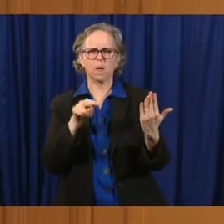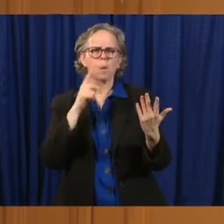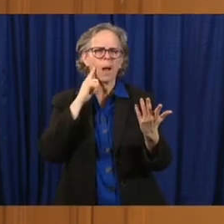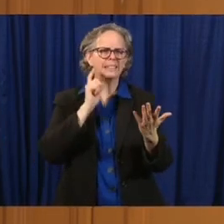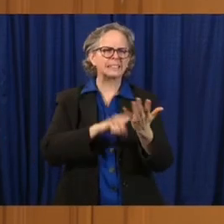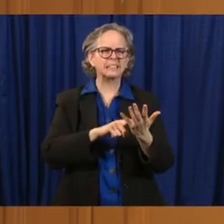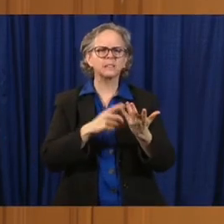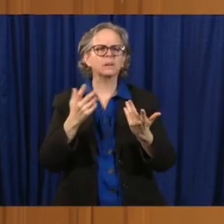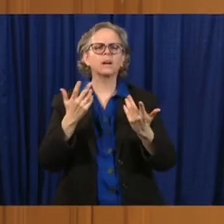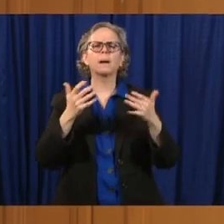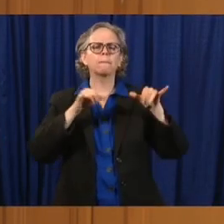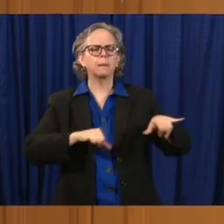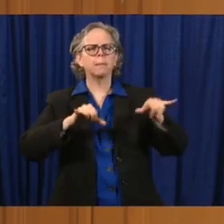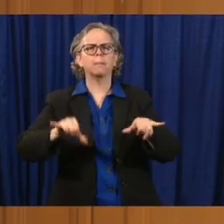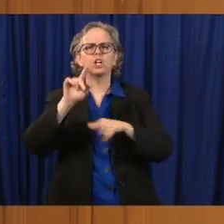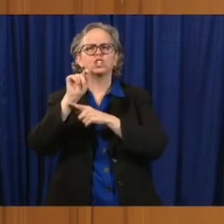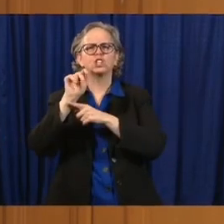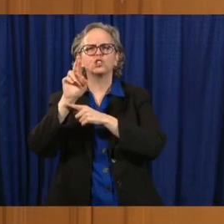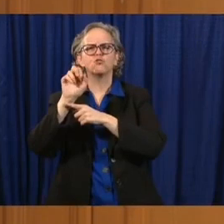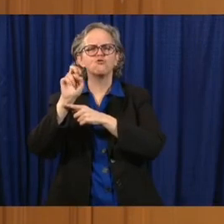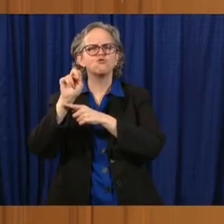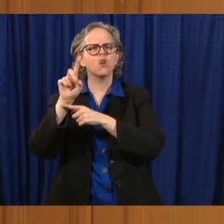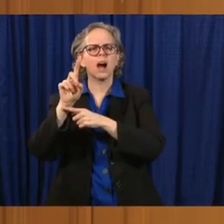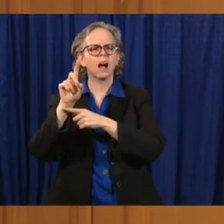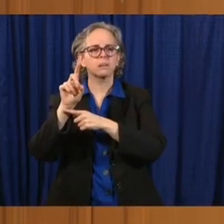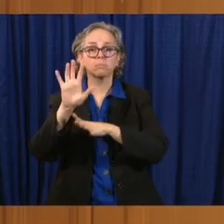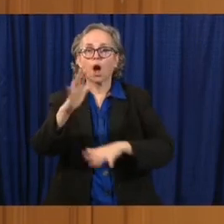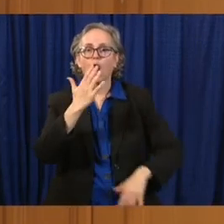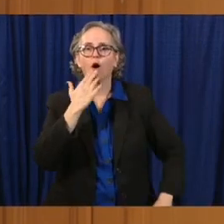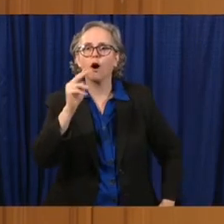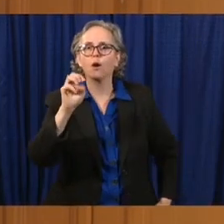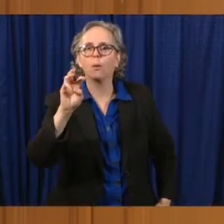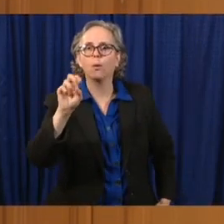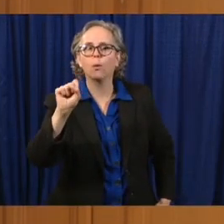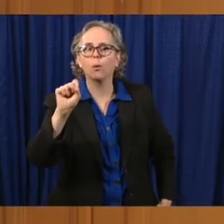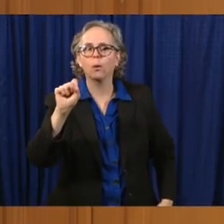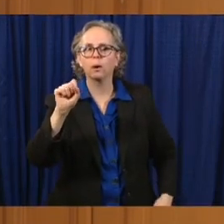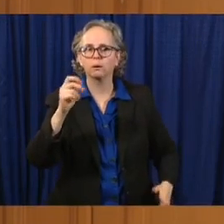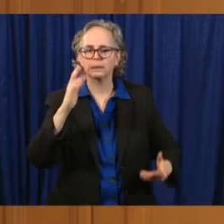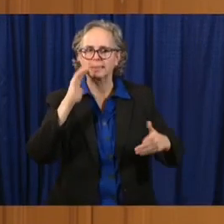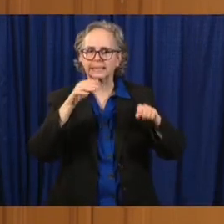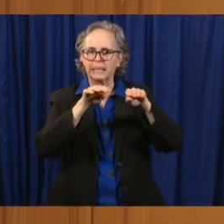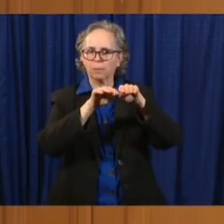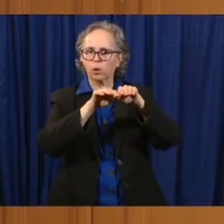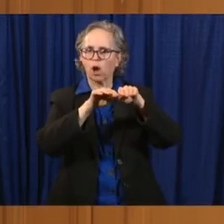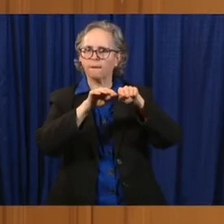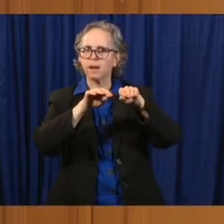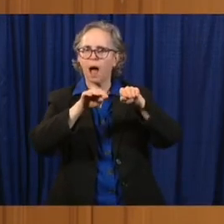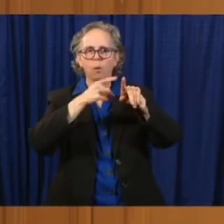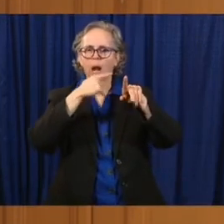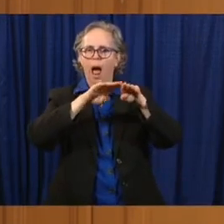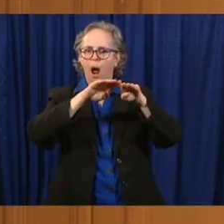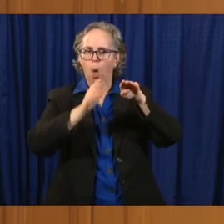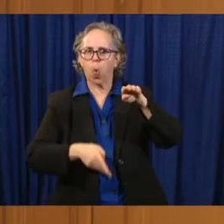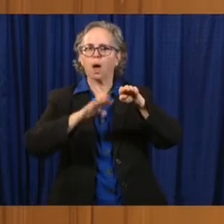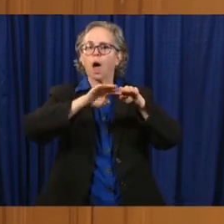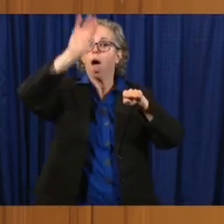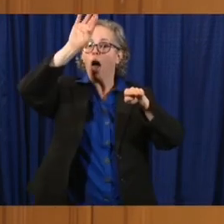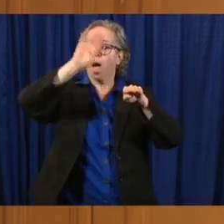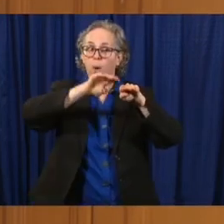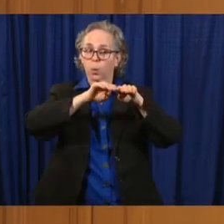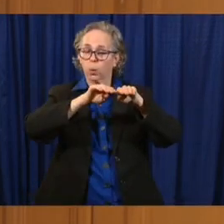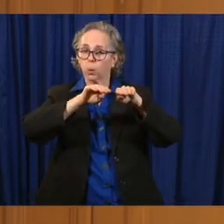is we're staying flat. Just like our curve has shown, we seem to be having a very, very flat, steady peak. We're still at